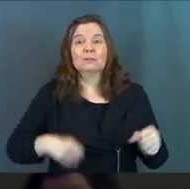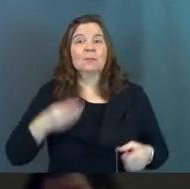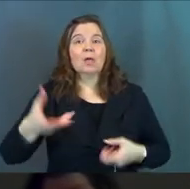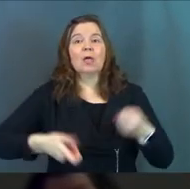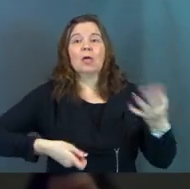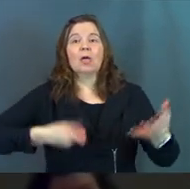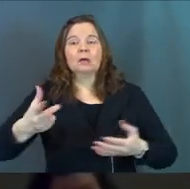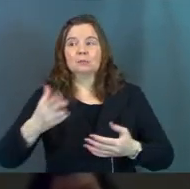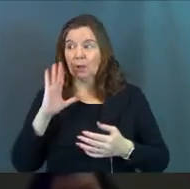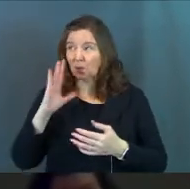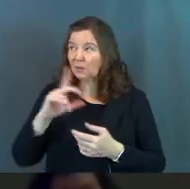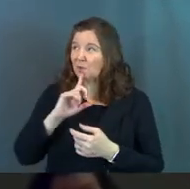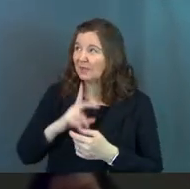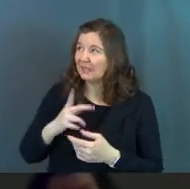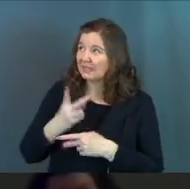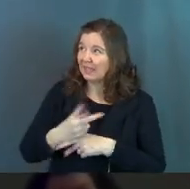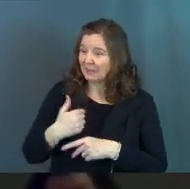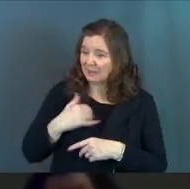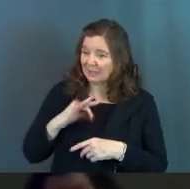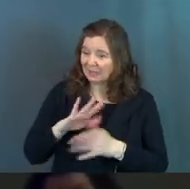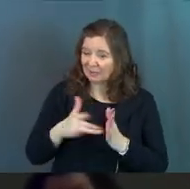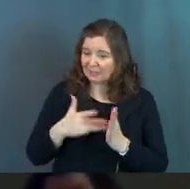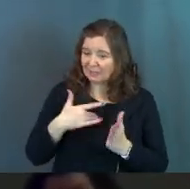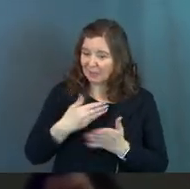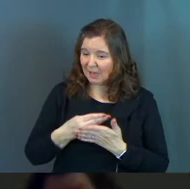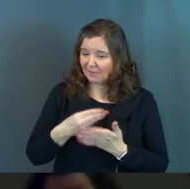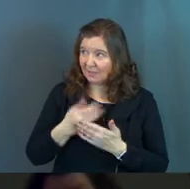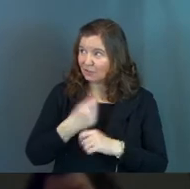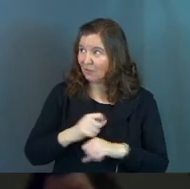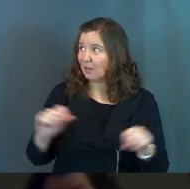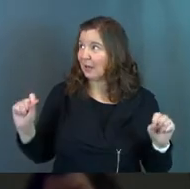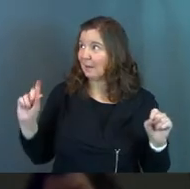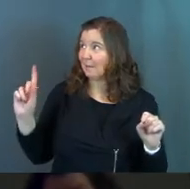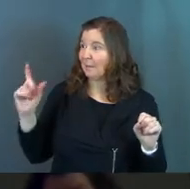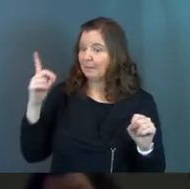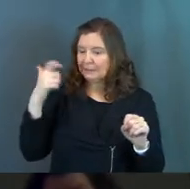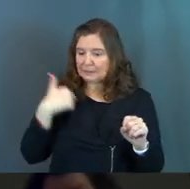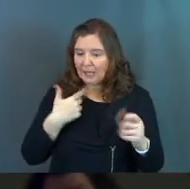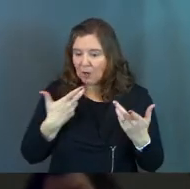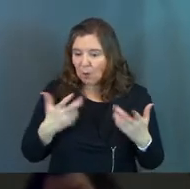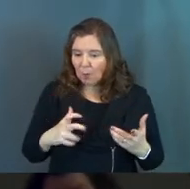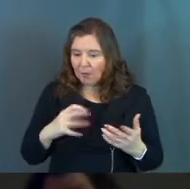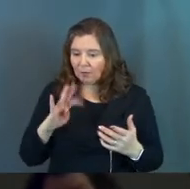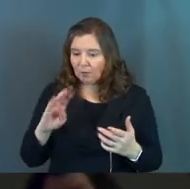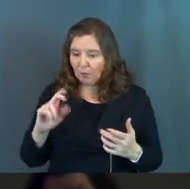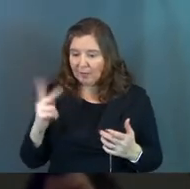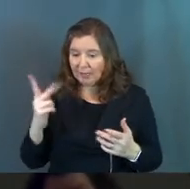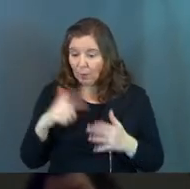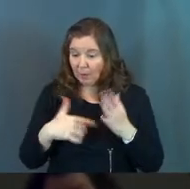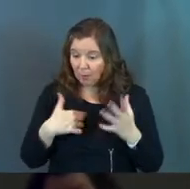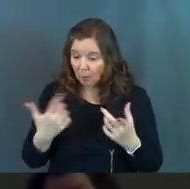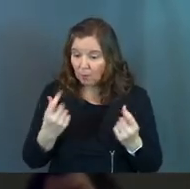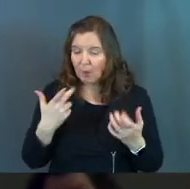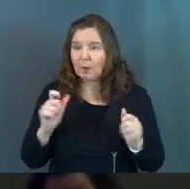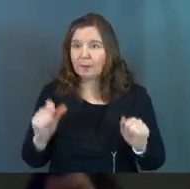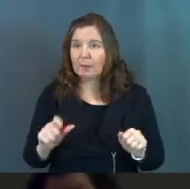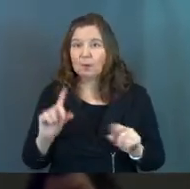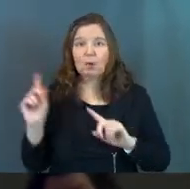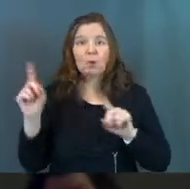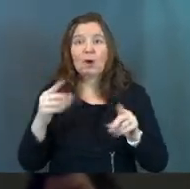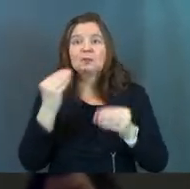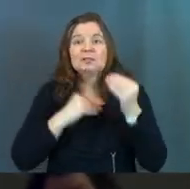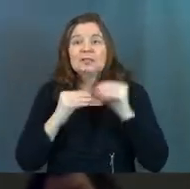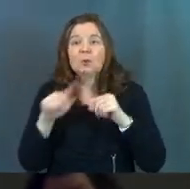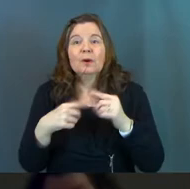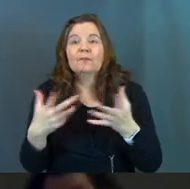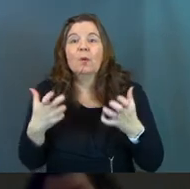spend. God, will you really take care of me in the midst of my financial freedom? Because I don't want the 401k. What I want to do is I want to be able to go out